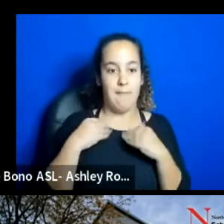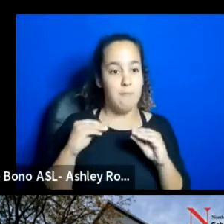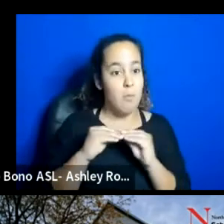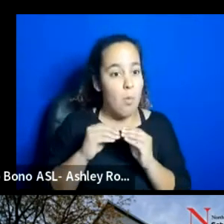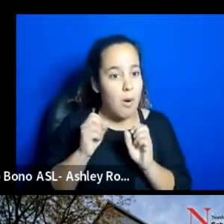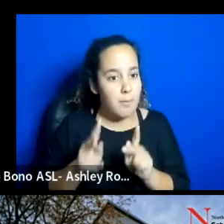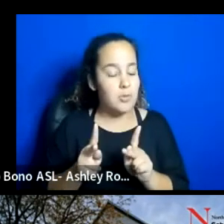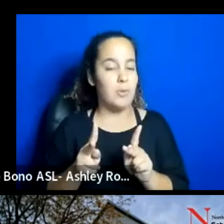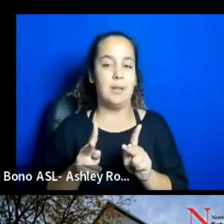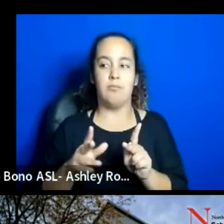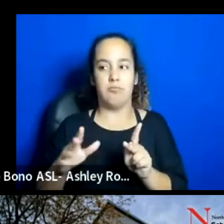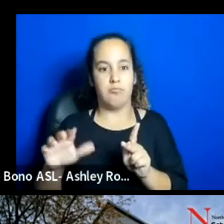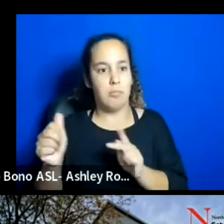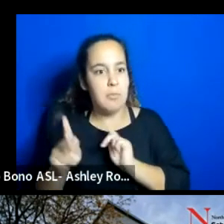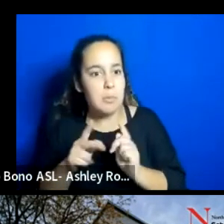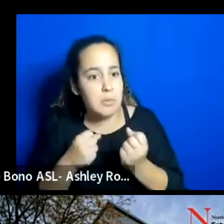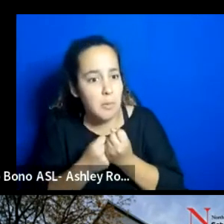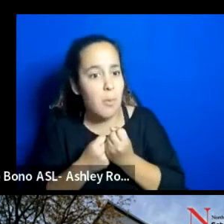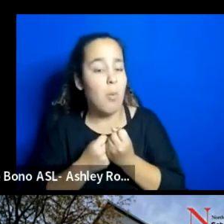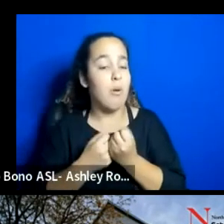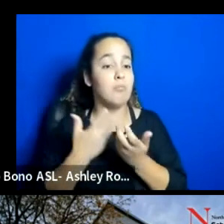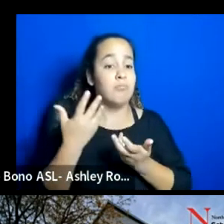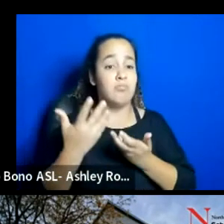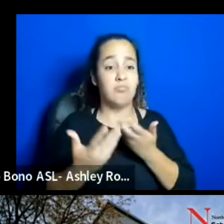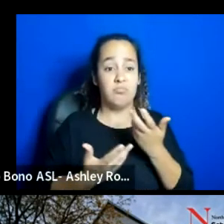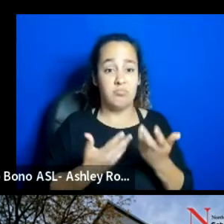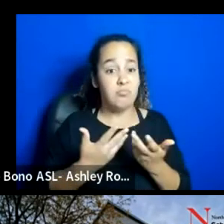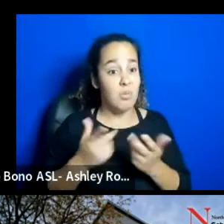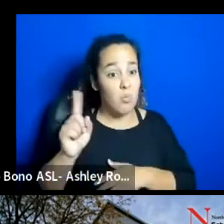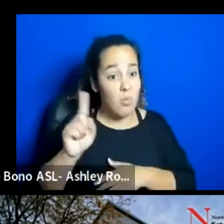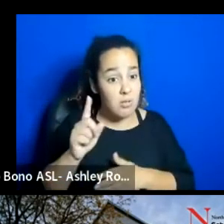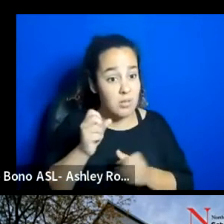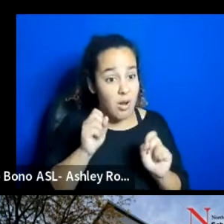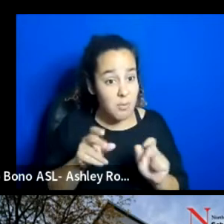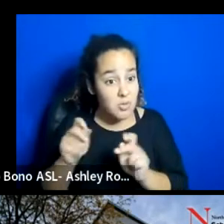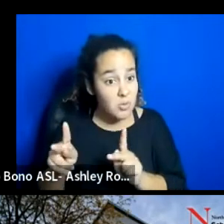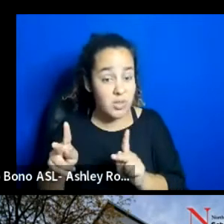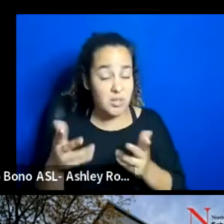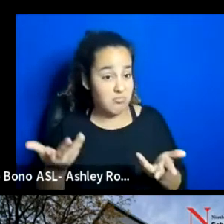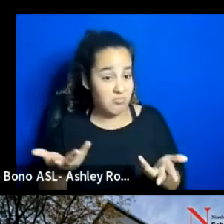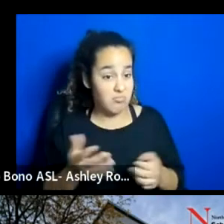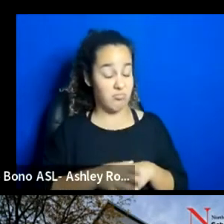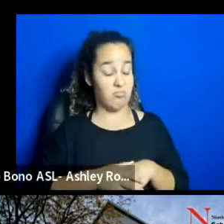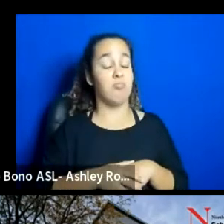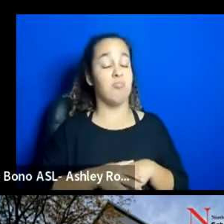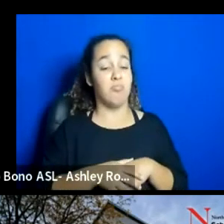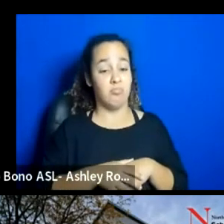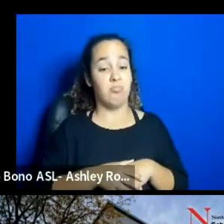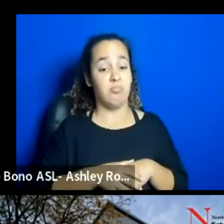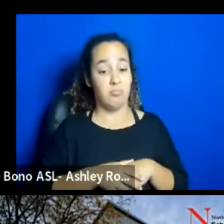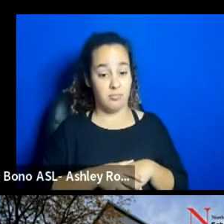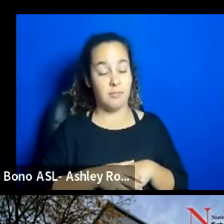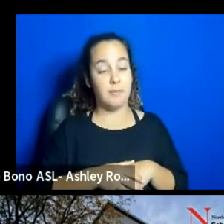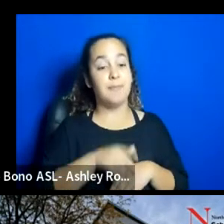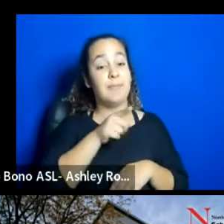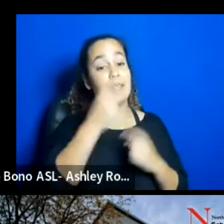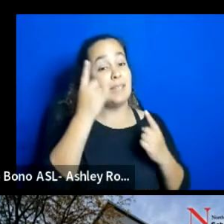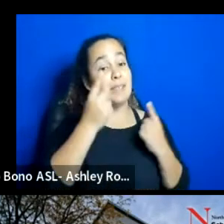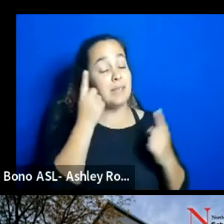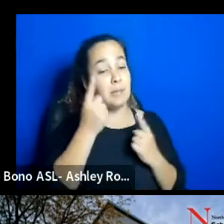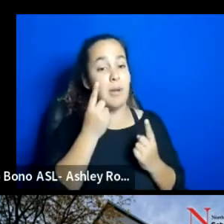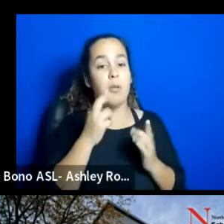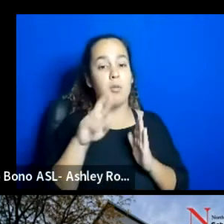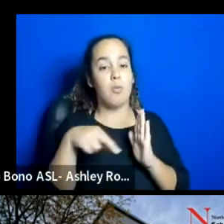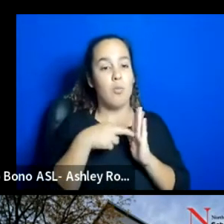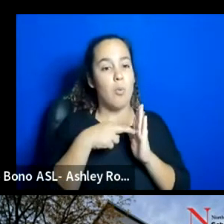in what proportions? And where do these opportunities actually travel to? And then thinking about then what the role of